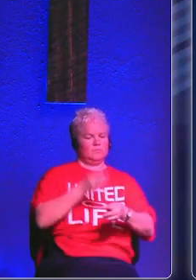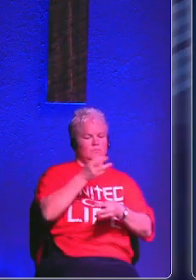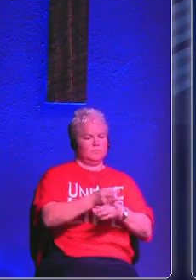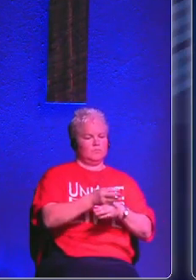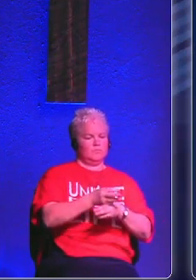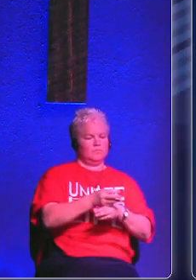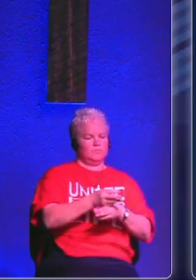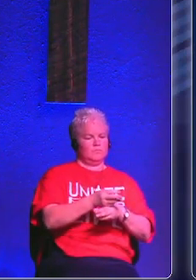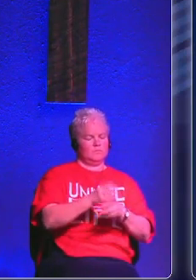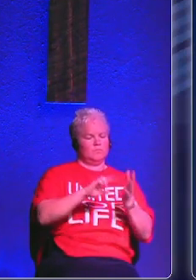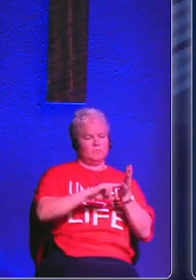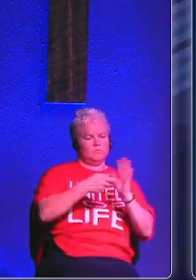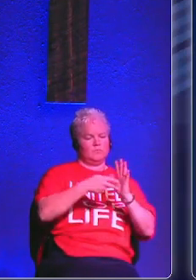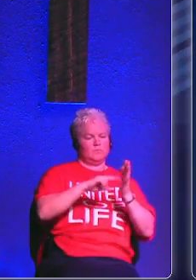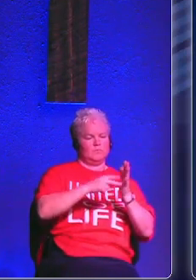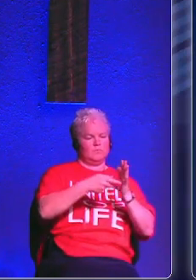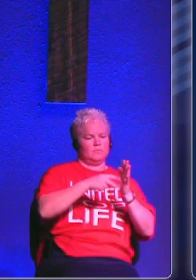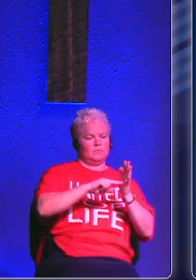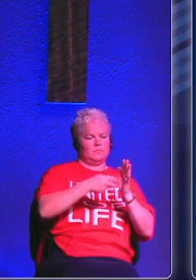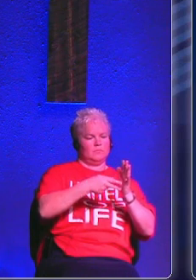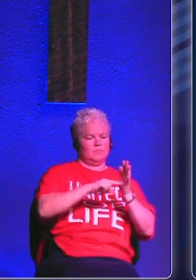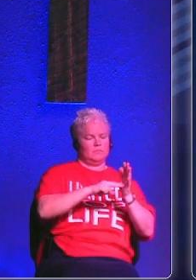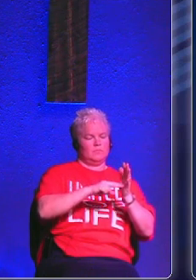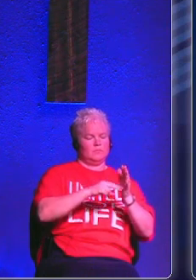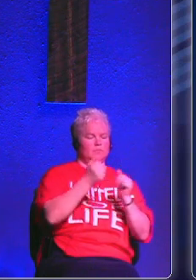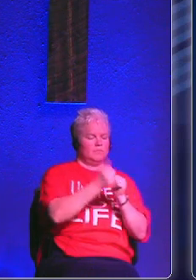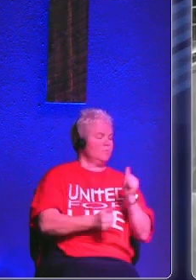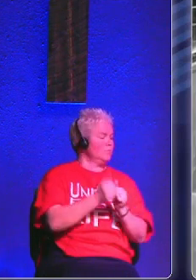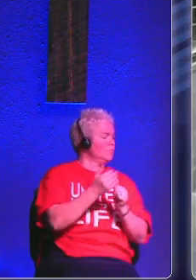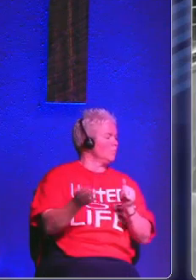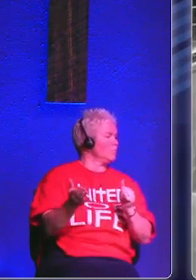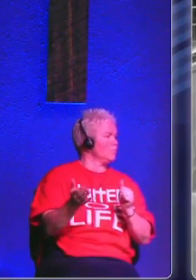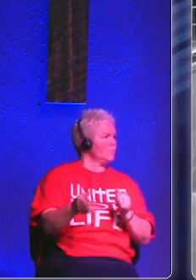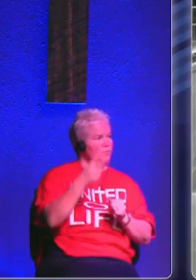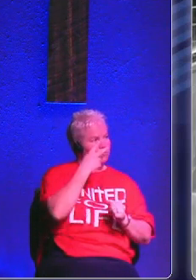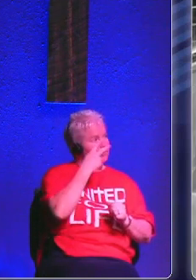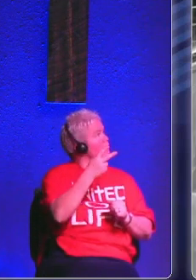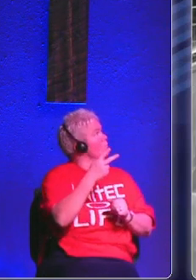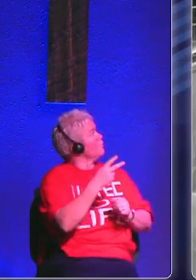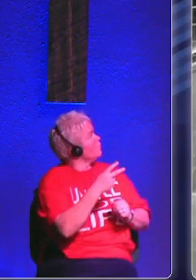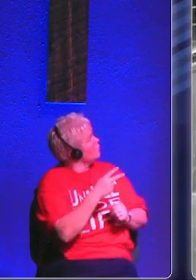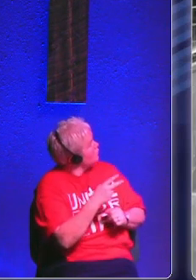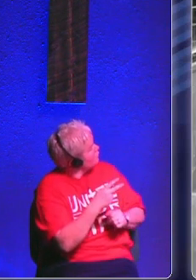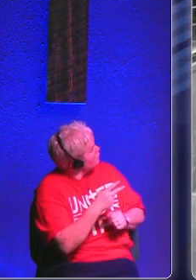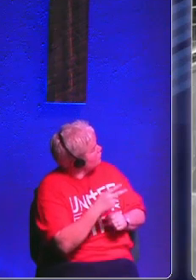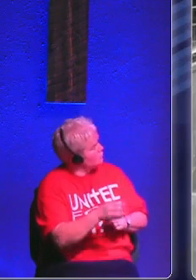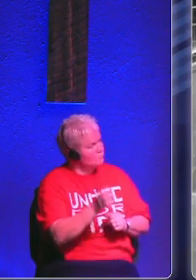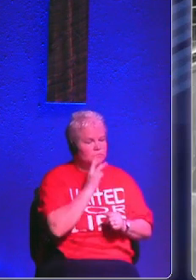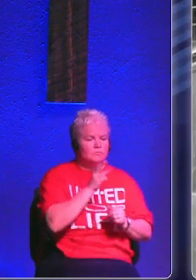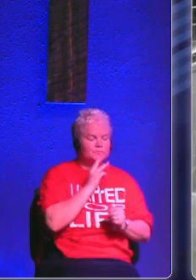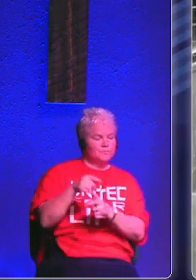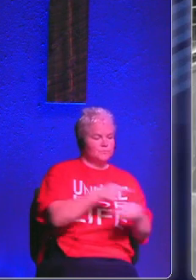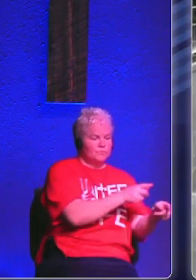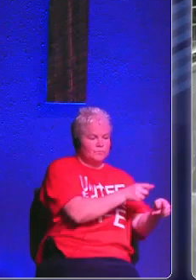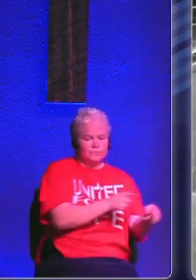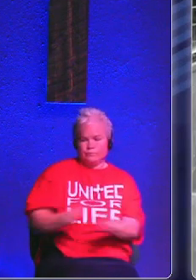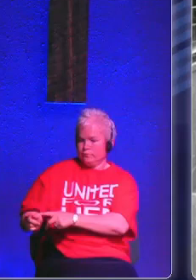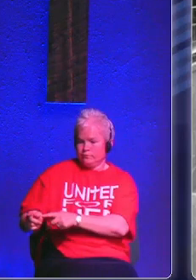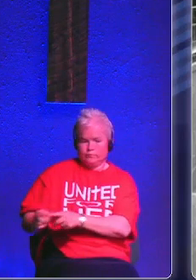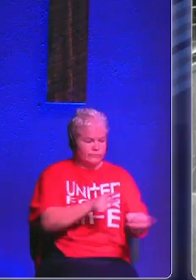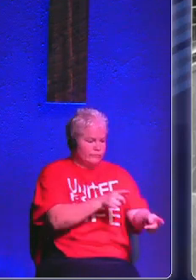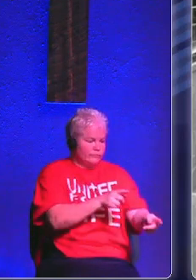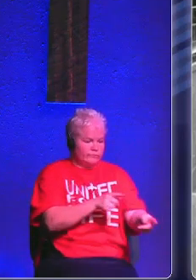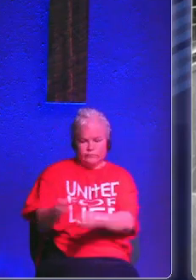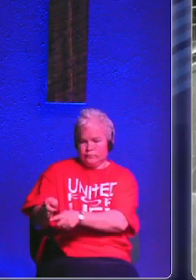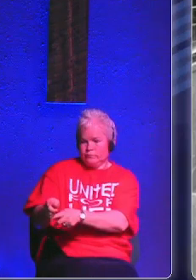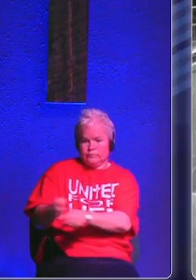this principle apply to just about everything. You guys ever see a stream like this? Right? Why